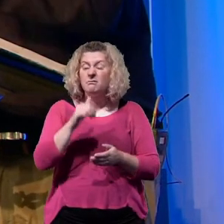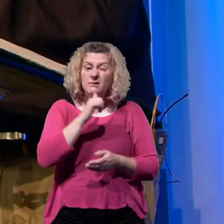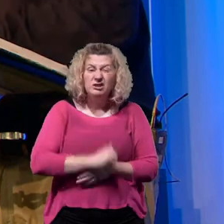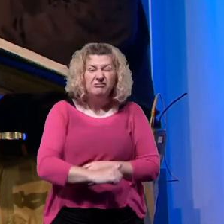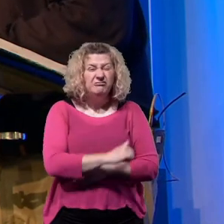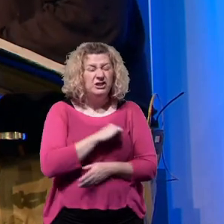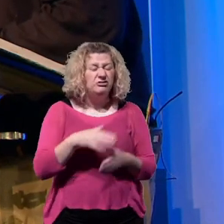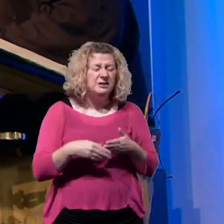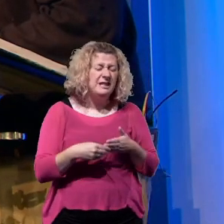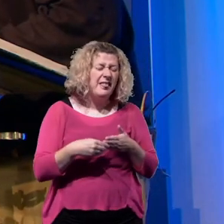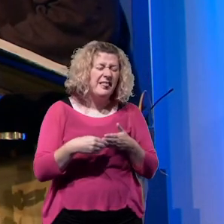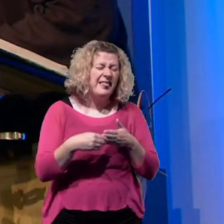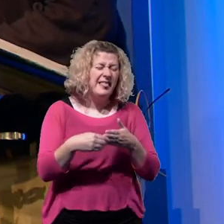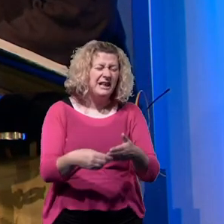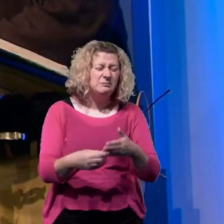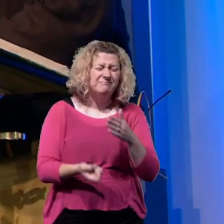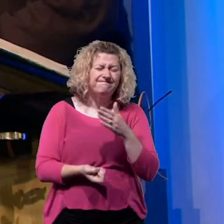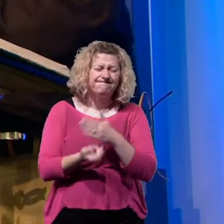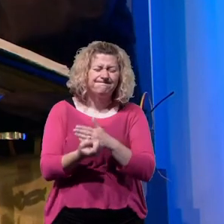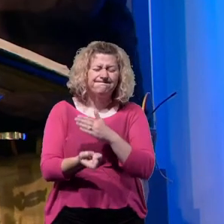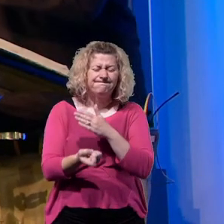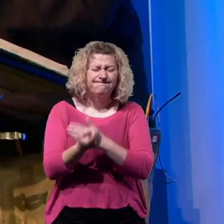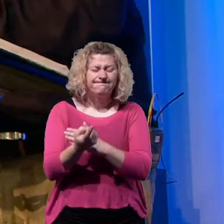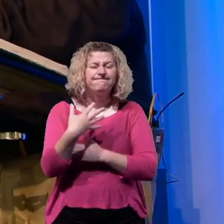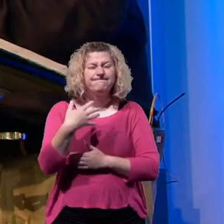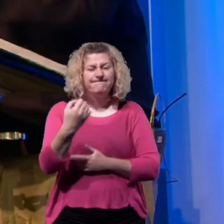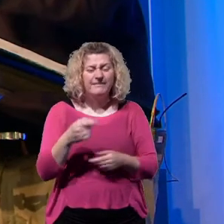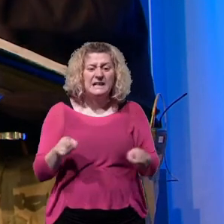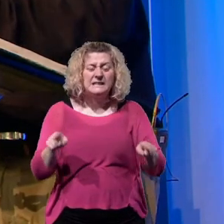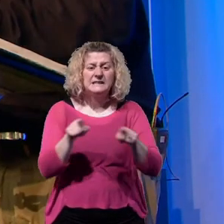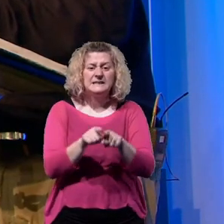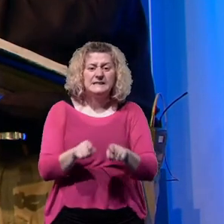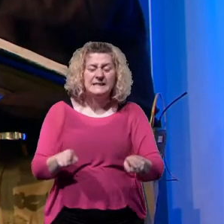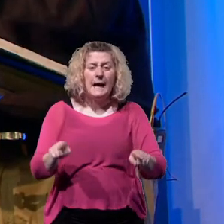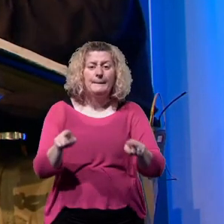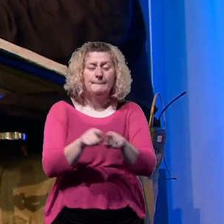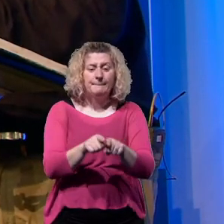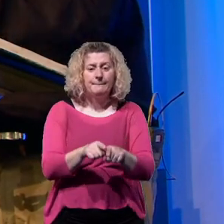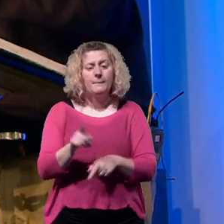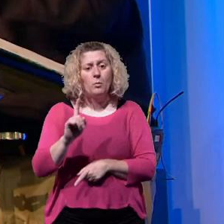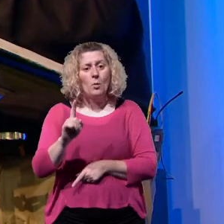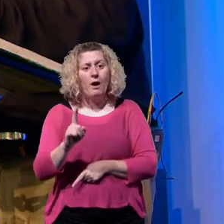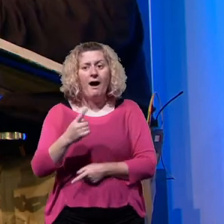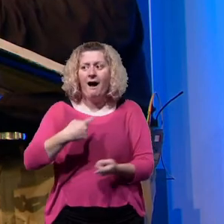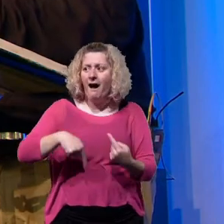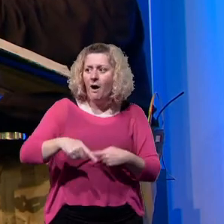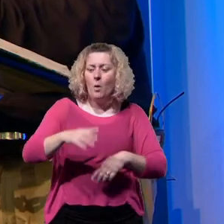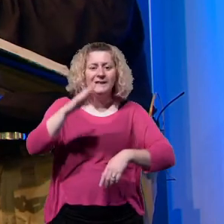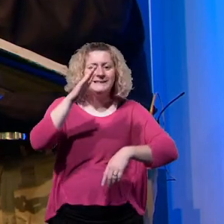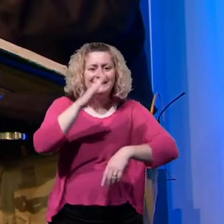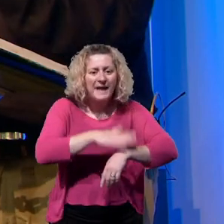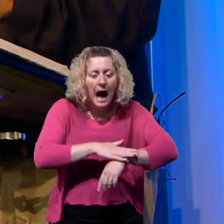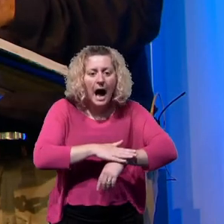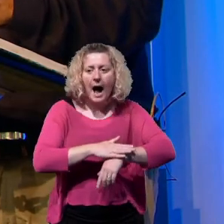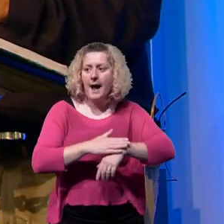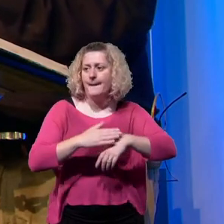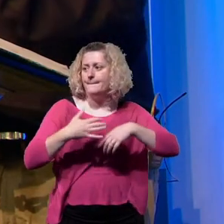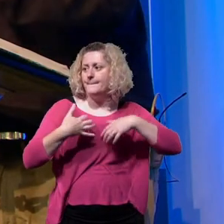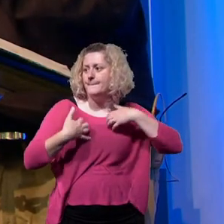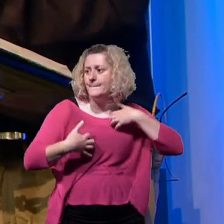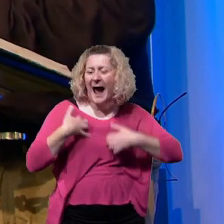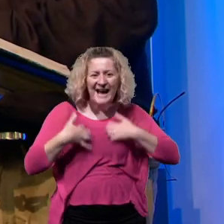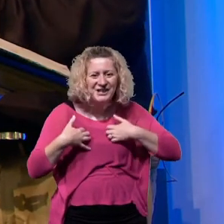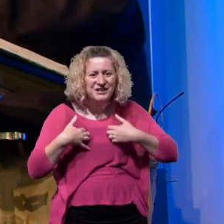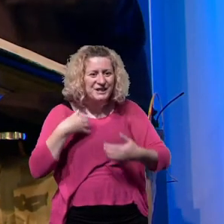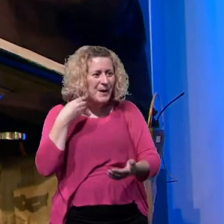leadership, this is the issue, brothers and sisters, we will give our time, energy, money, emotion